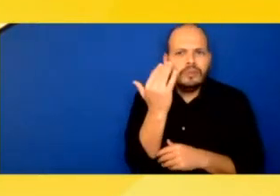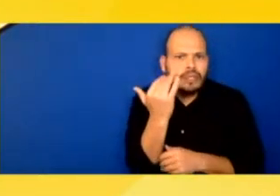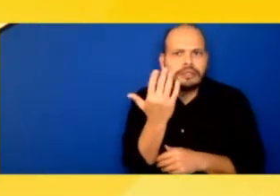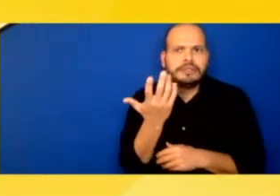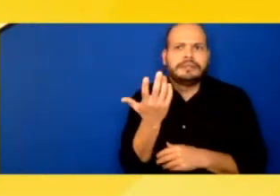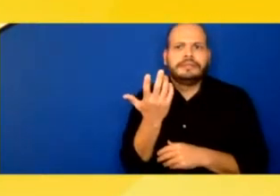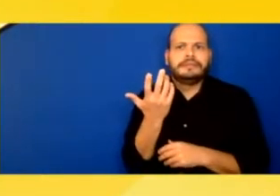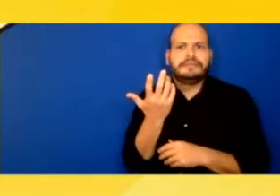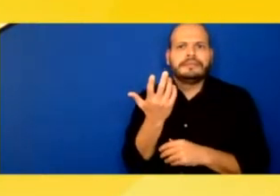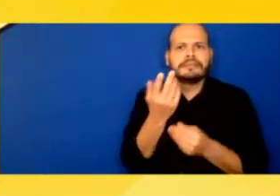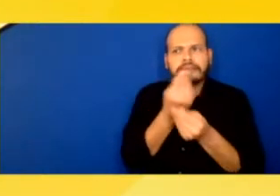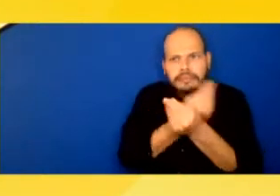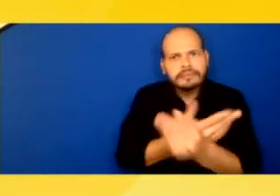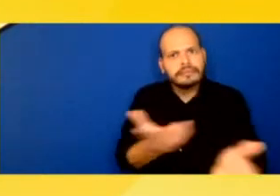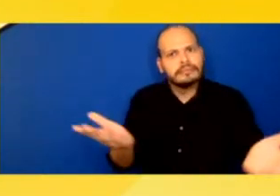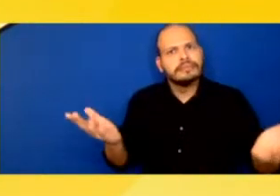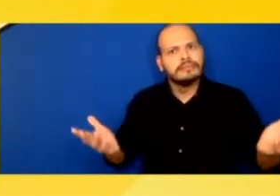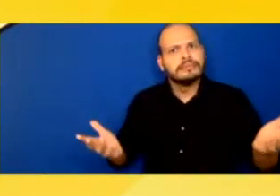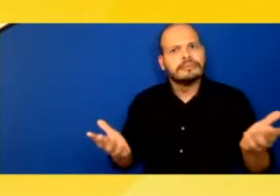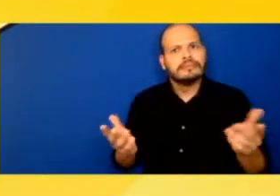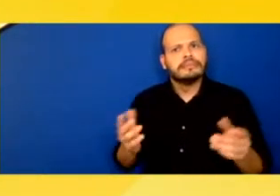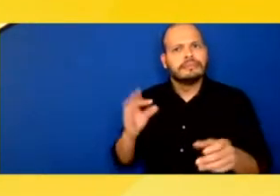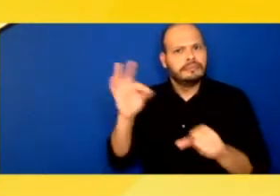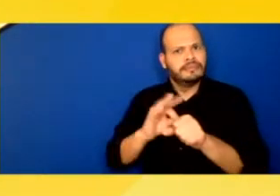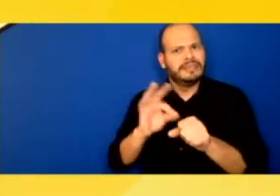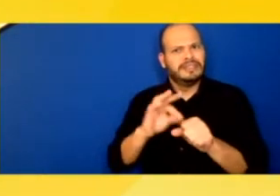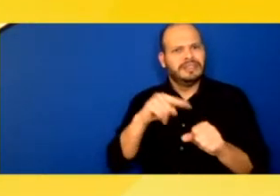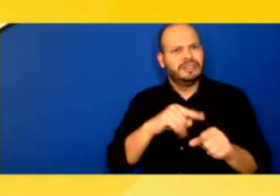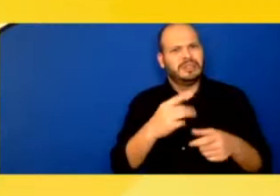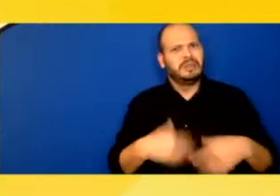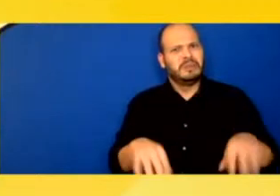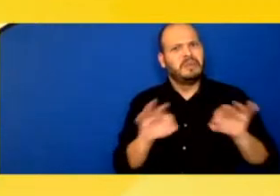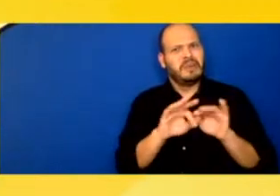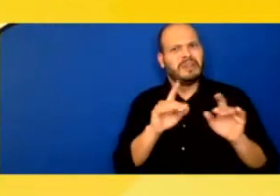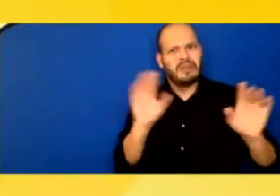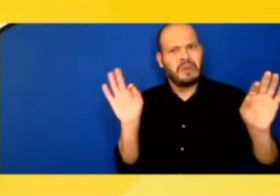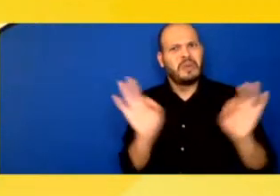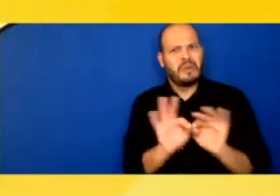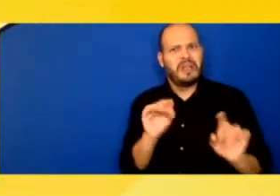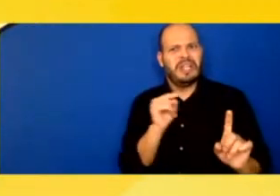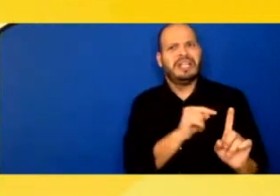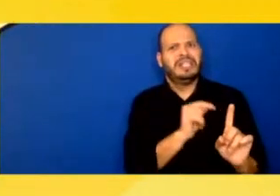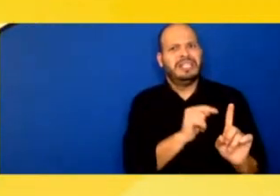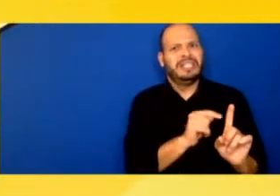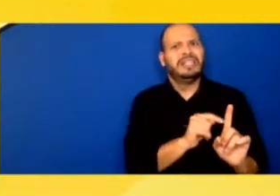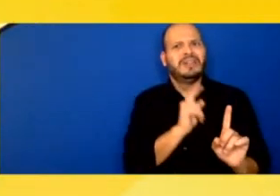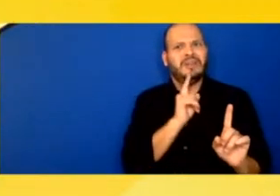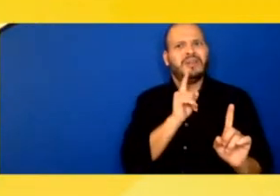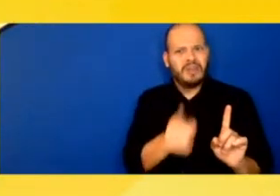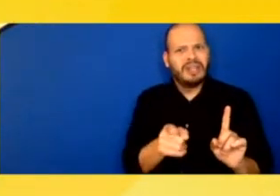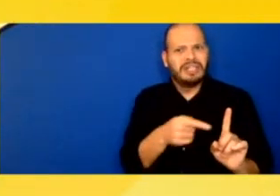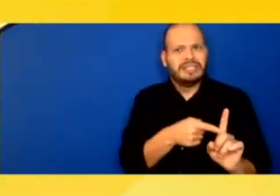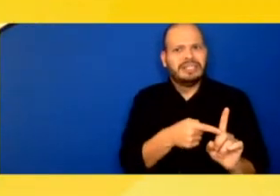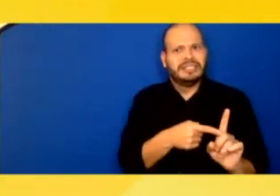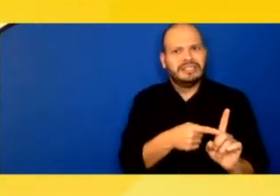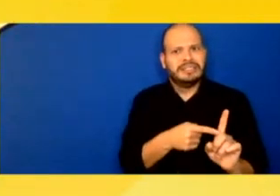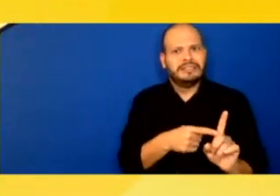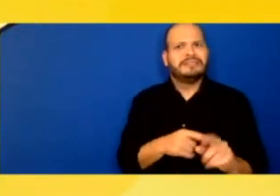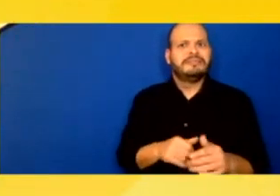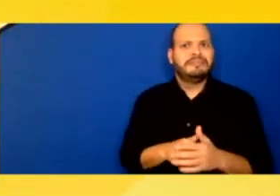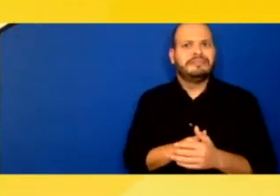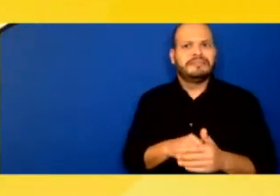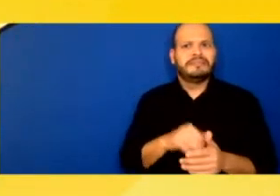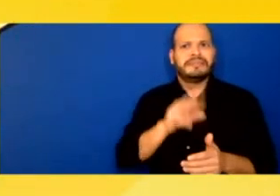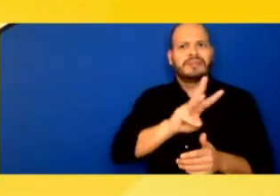do this by going to vote.poorpeoplescampaign.org and clicking on the button, More